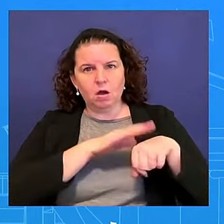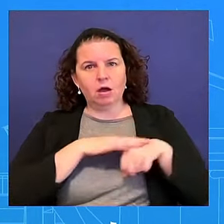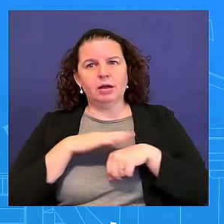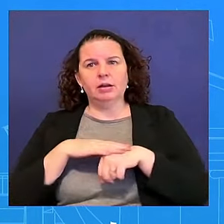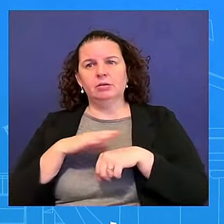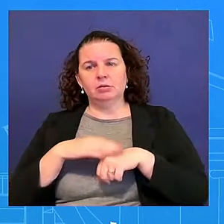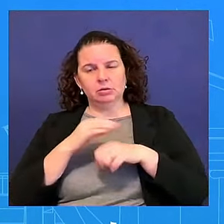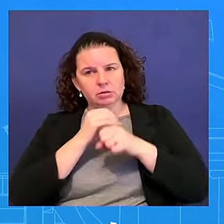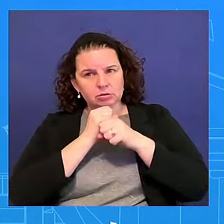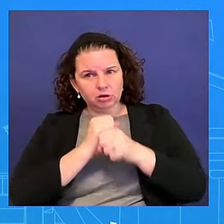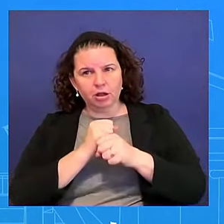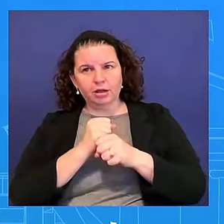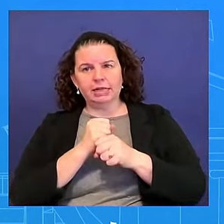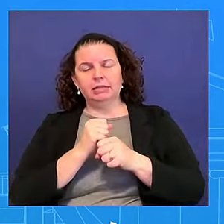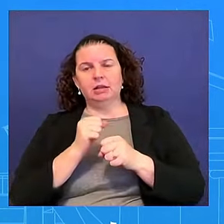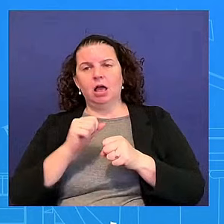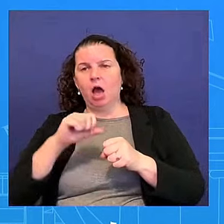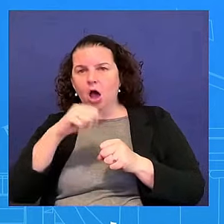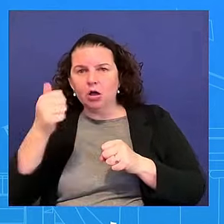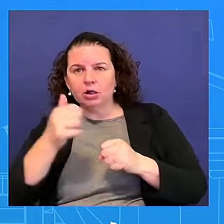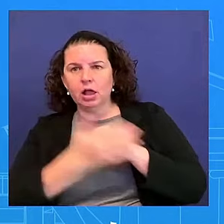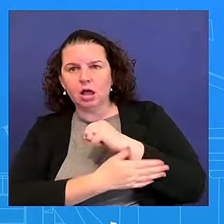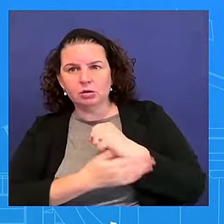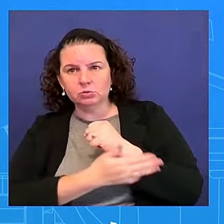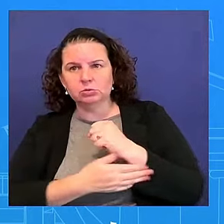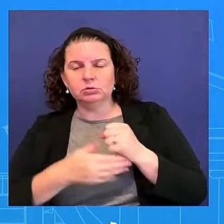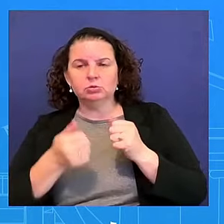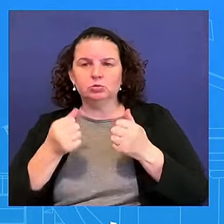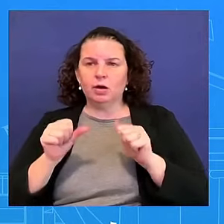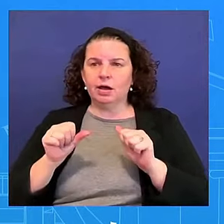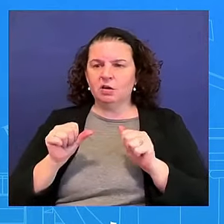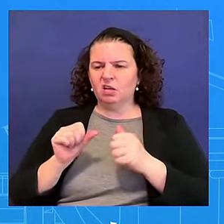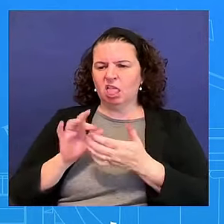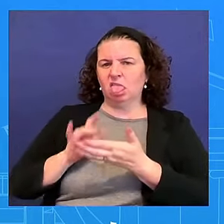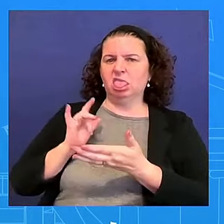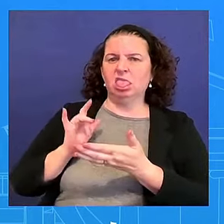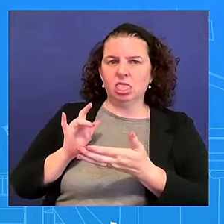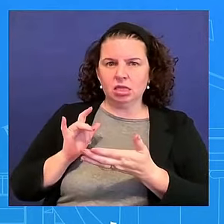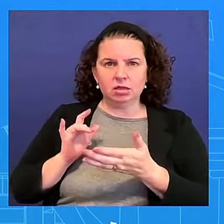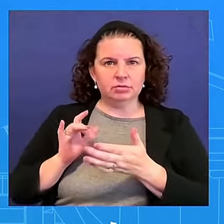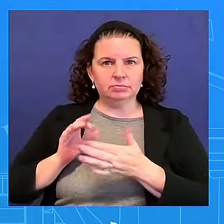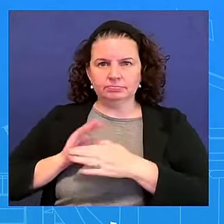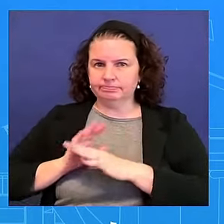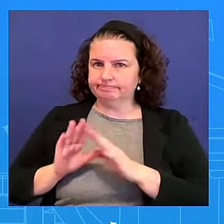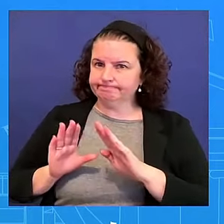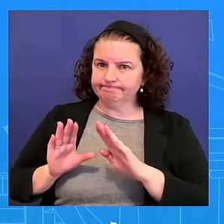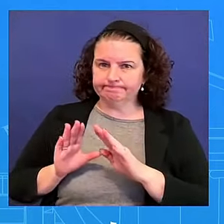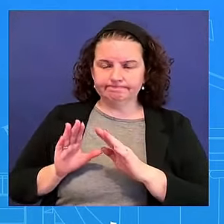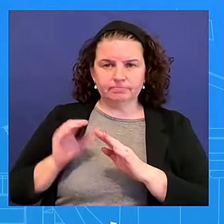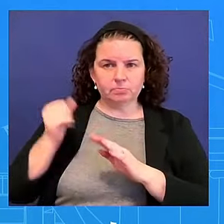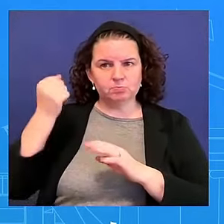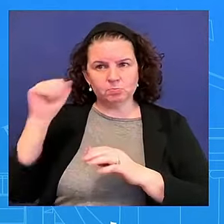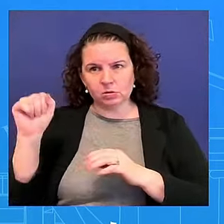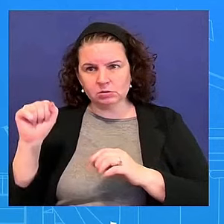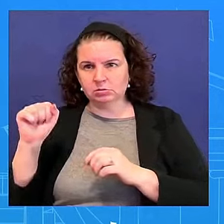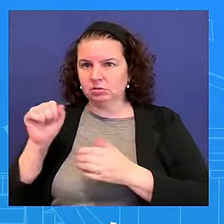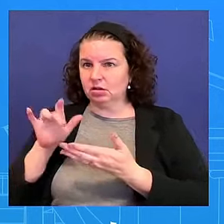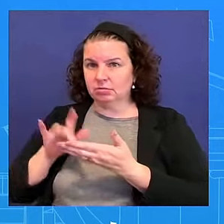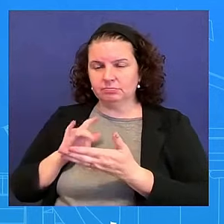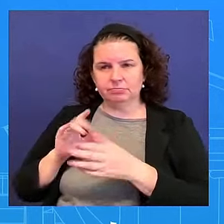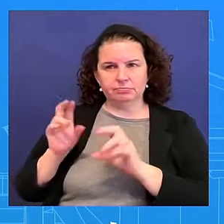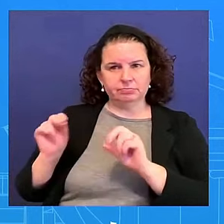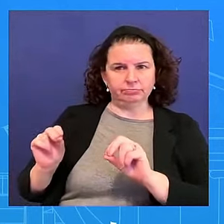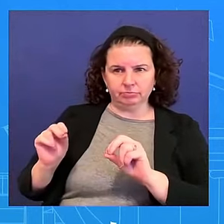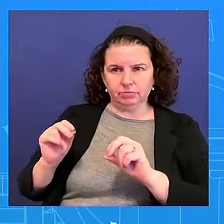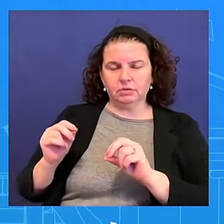advantage of or co-opt their legitimate protest activities. We will continue to provide these warnings as they arise. And today, I just